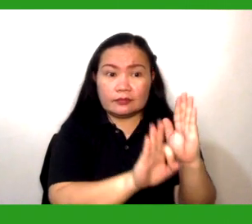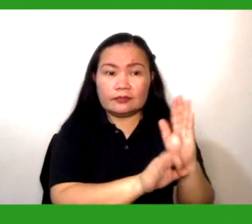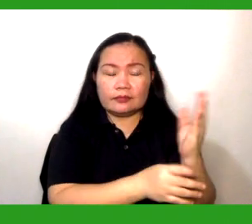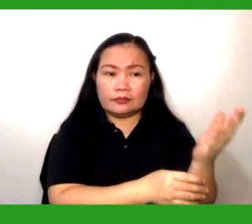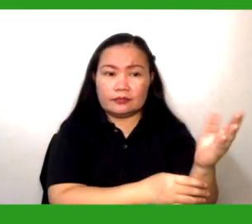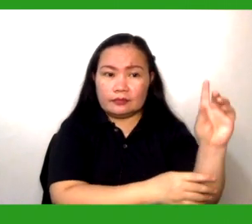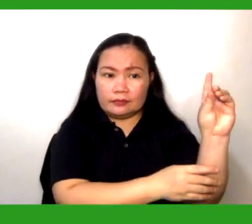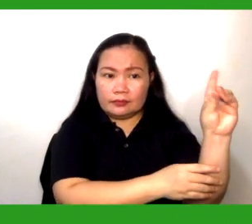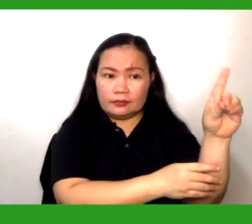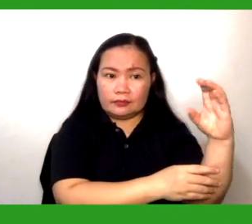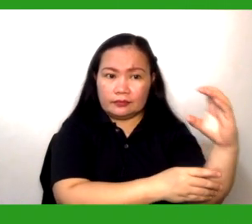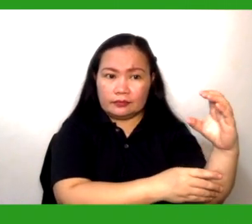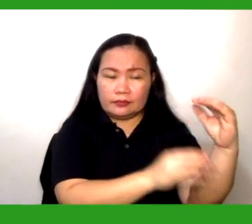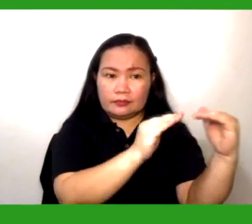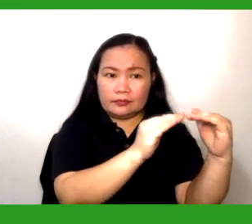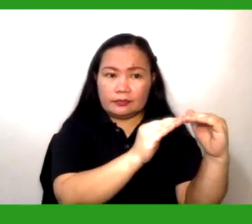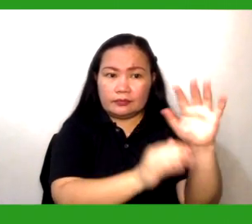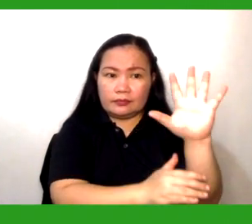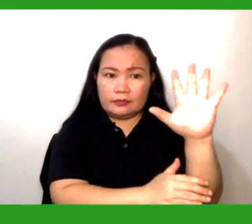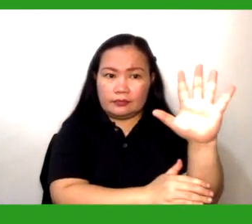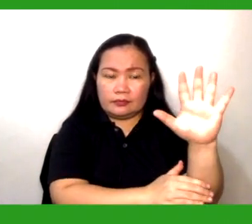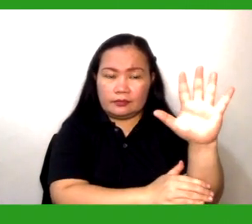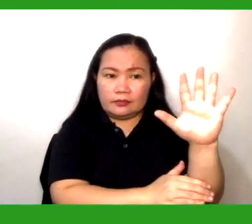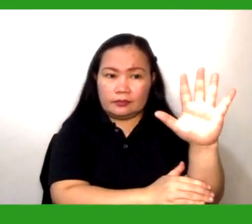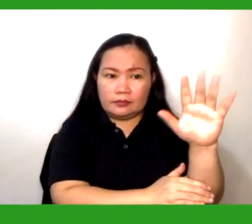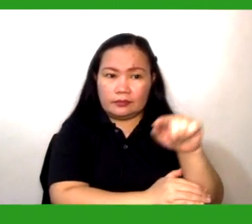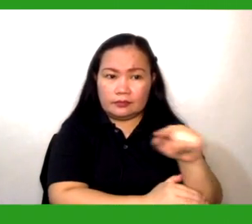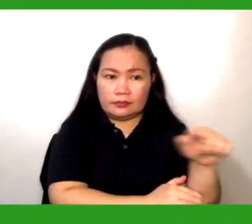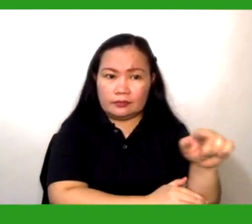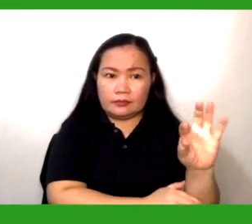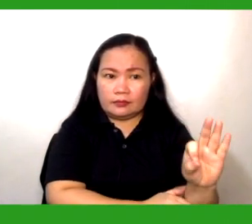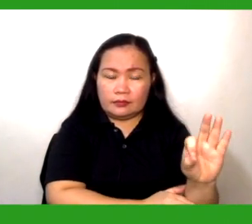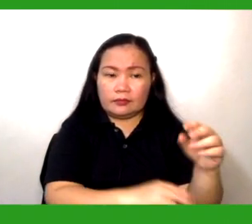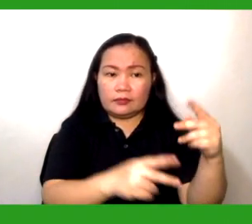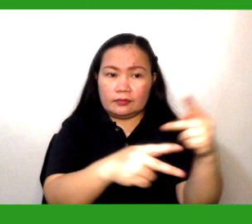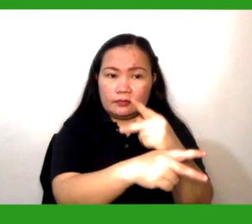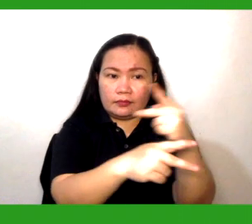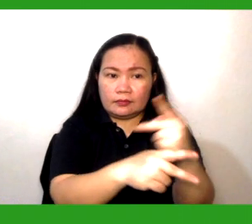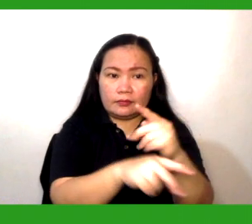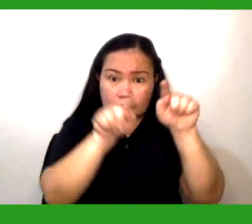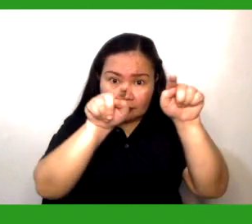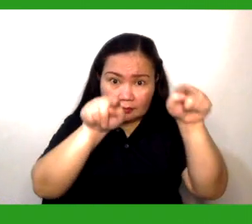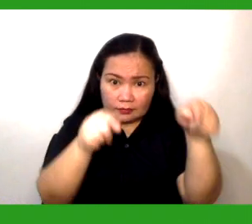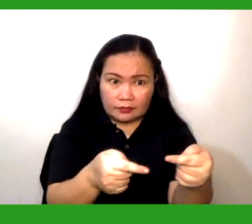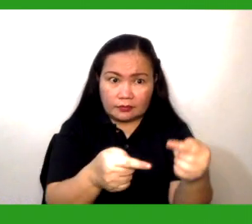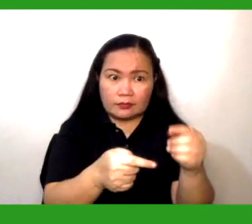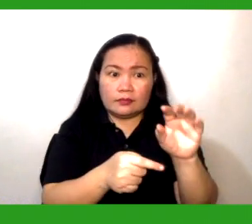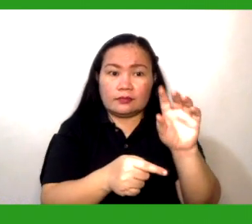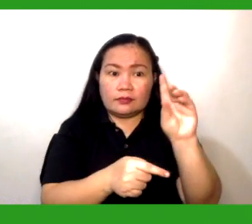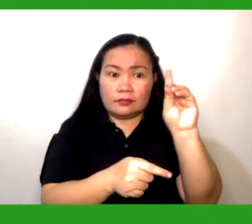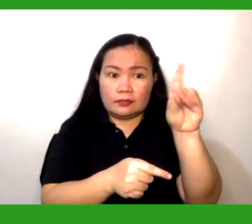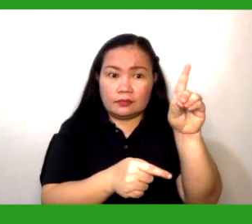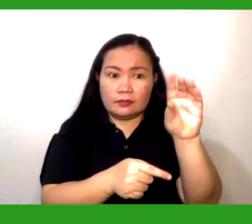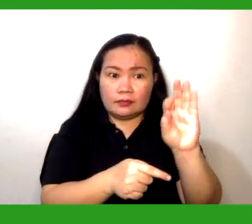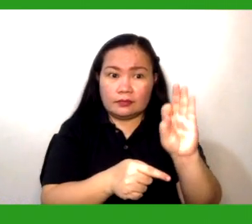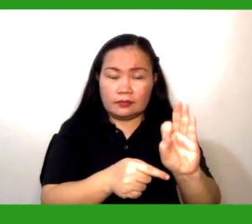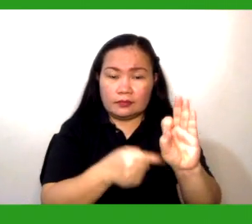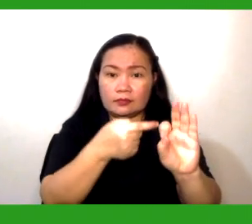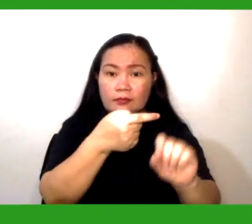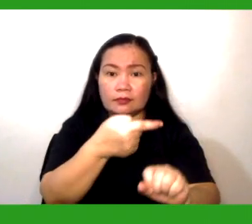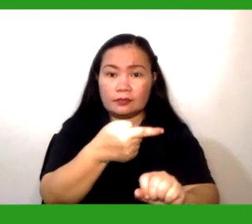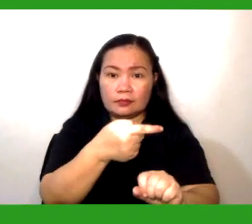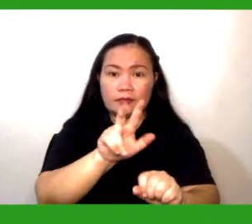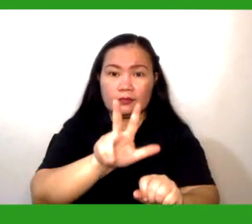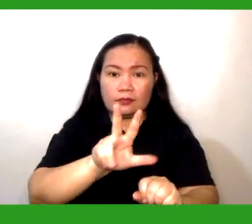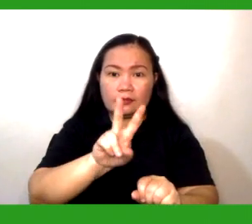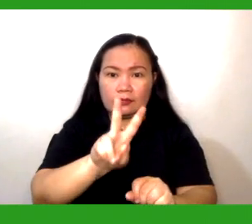formula. Degree Celsius is equivalent to 5/9 times the quantity of the degree Fahrenheit minus 32.